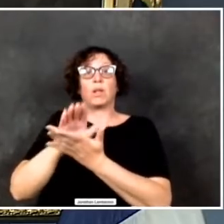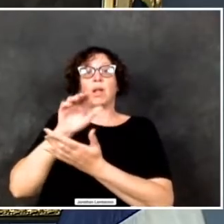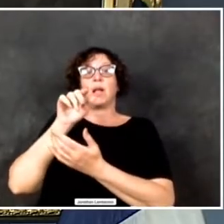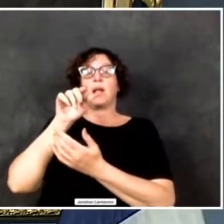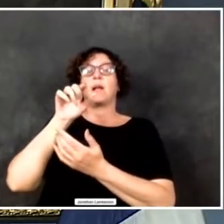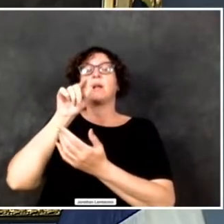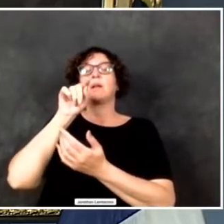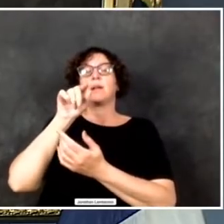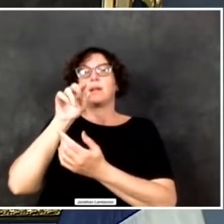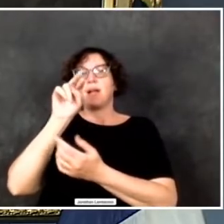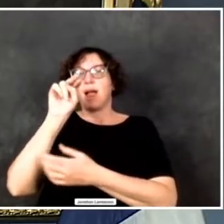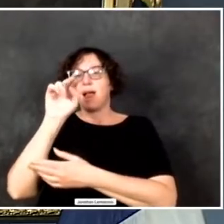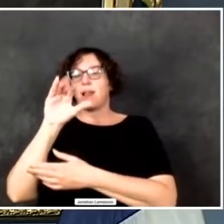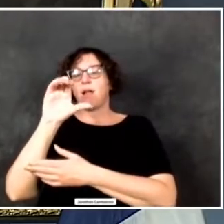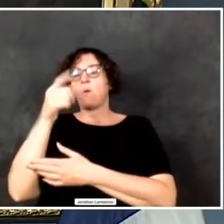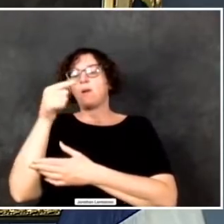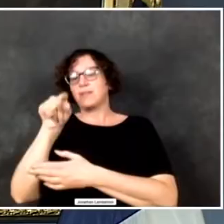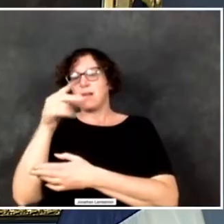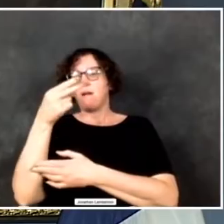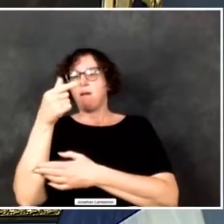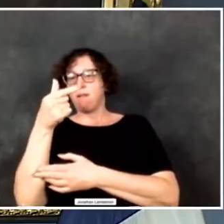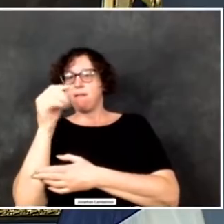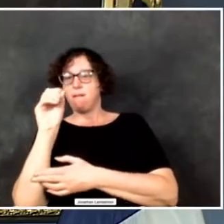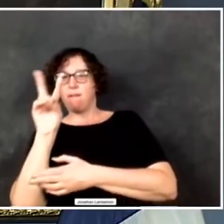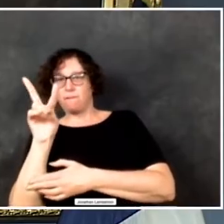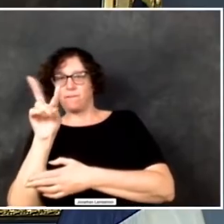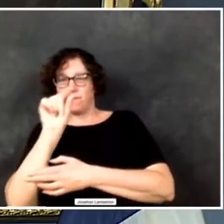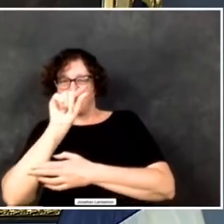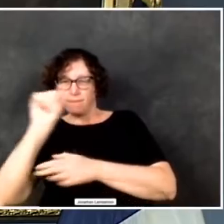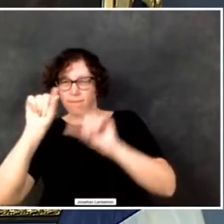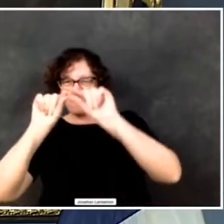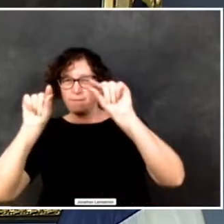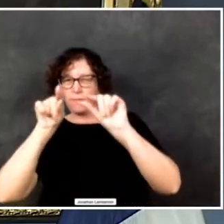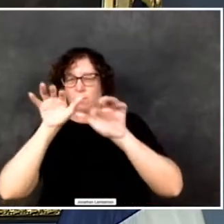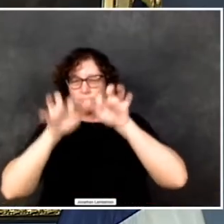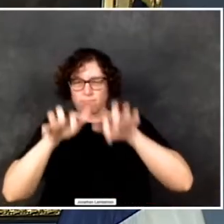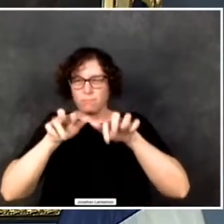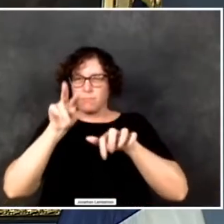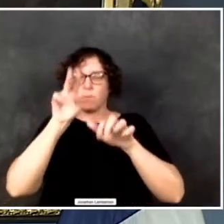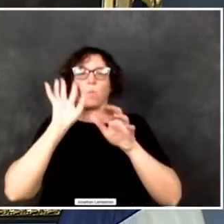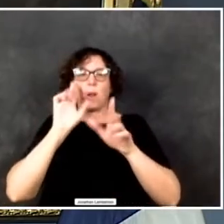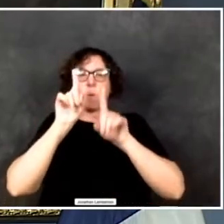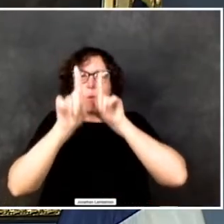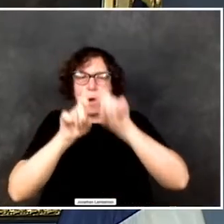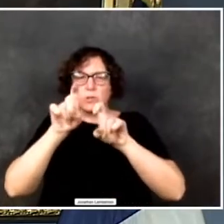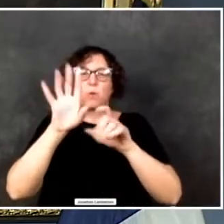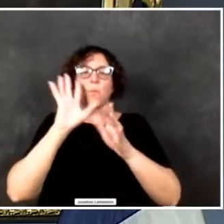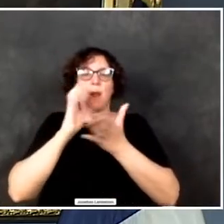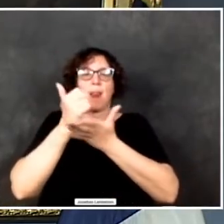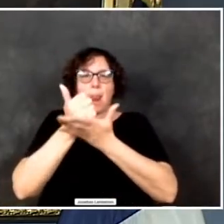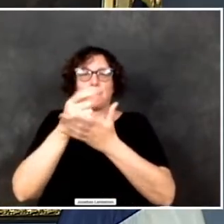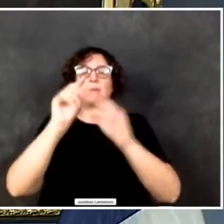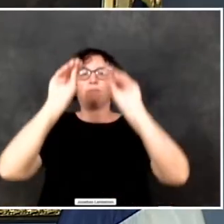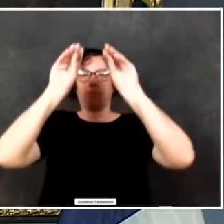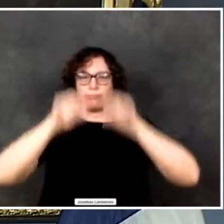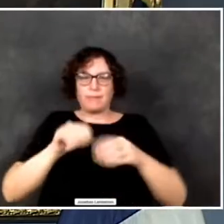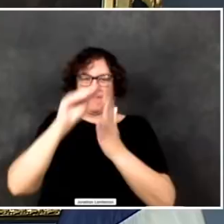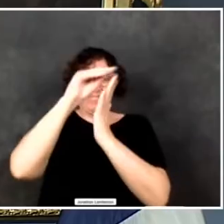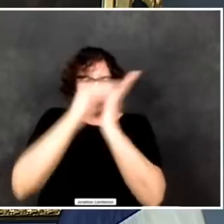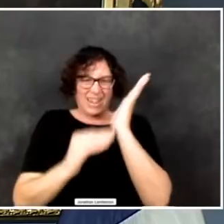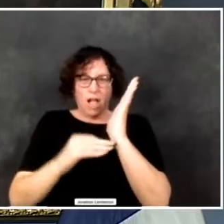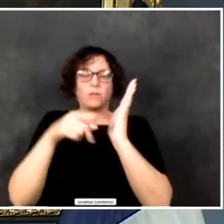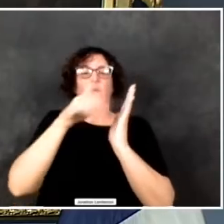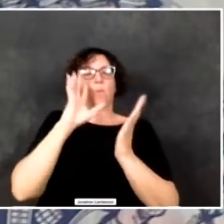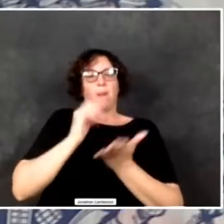the survey, tech survey, or you can call 311 and they'll put you in contact so we can get that information. I want to ask all